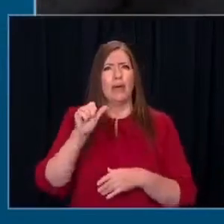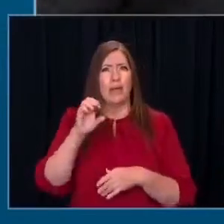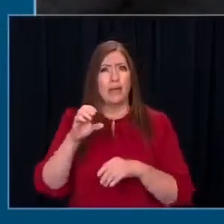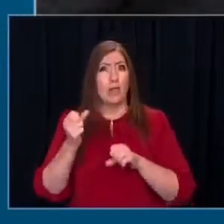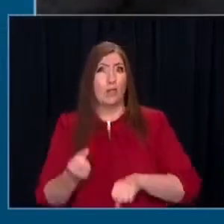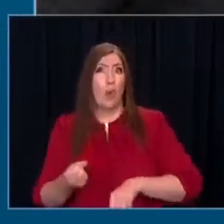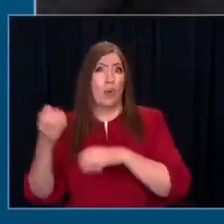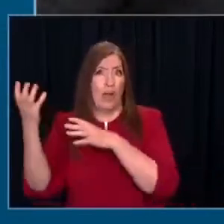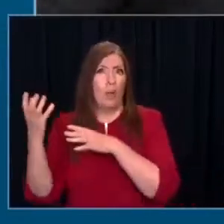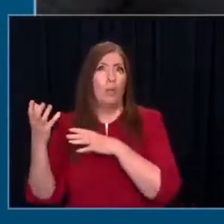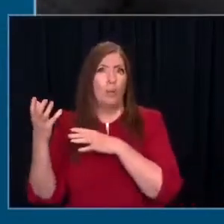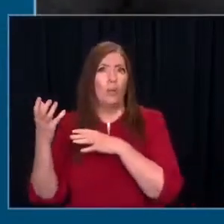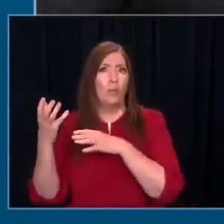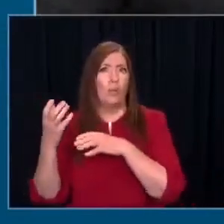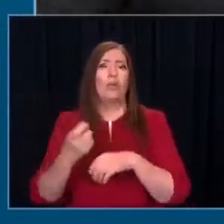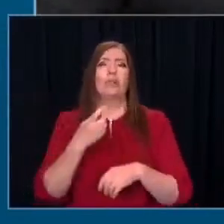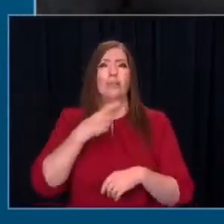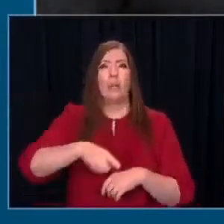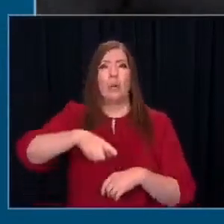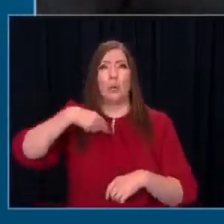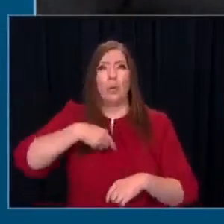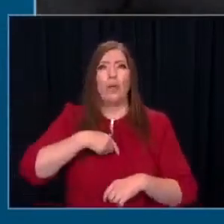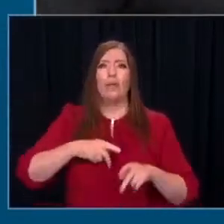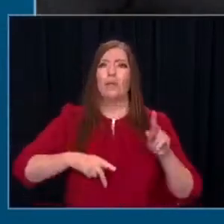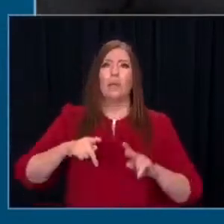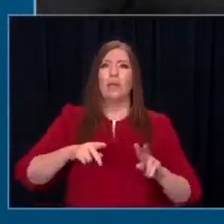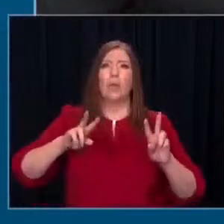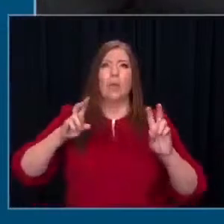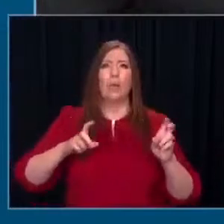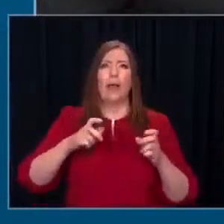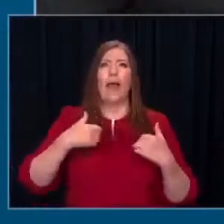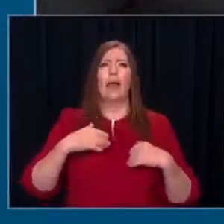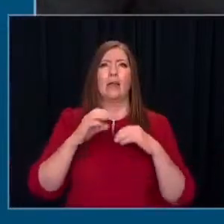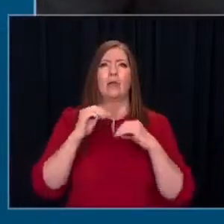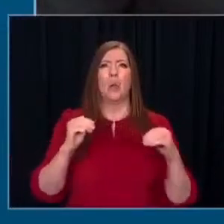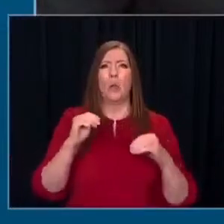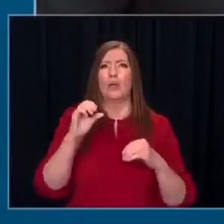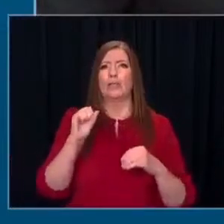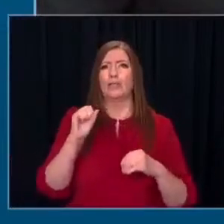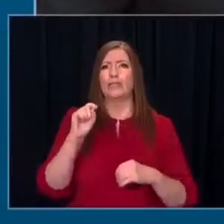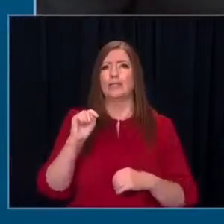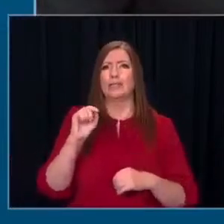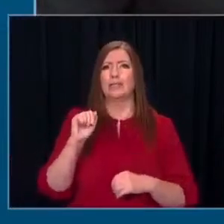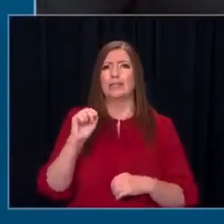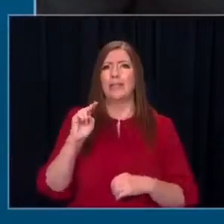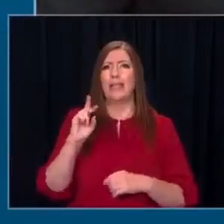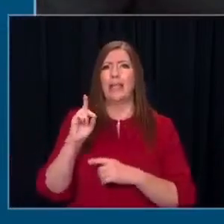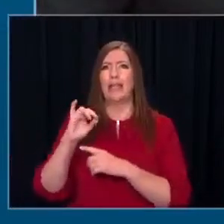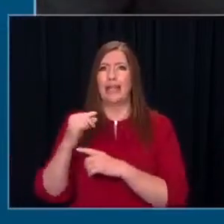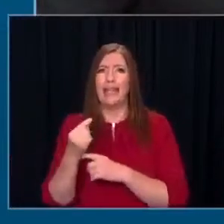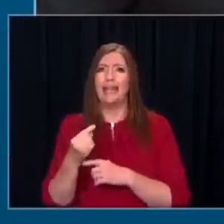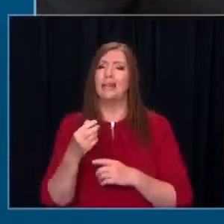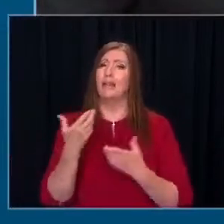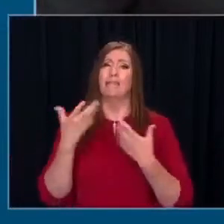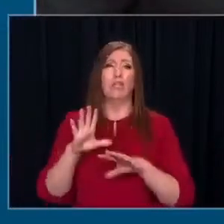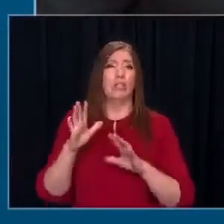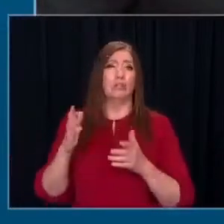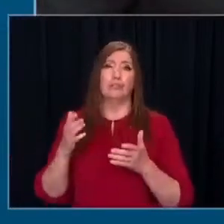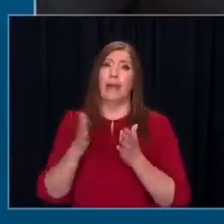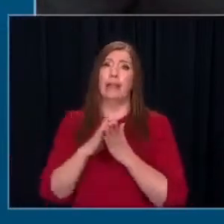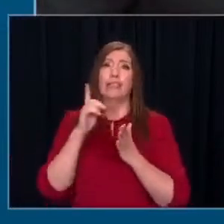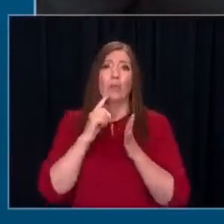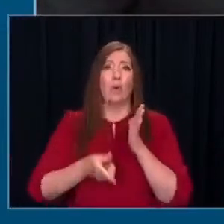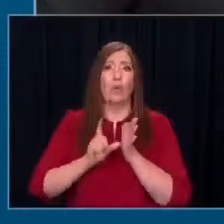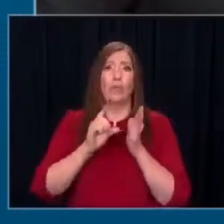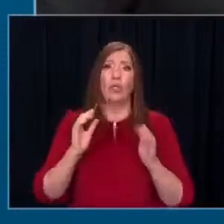thrown out and said that we, the people, didn't have standing at the time. It went to an appeals court. It was then resent